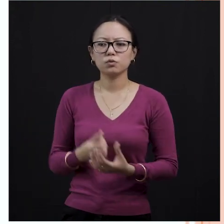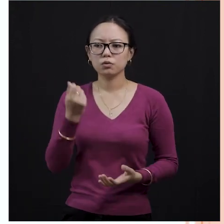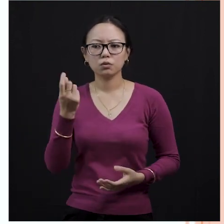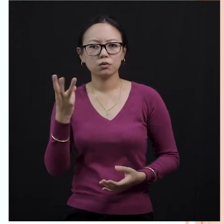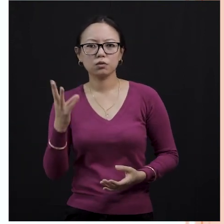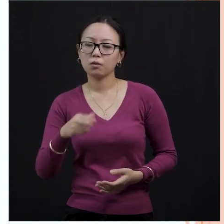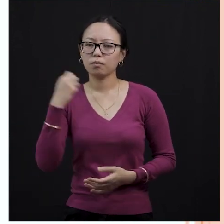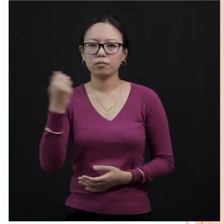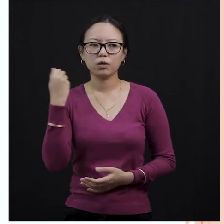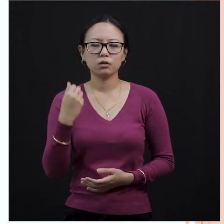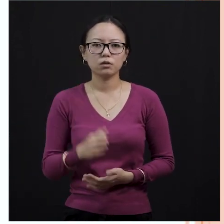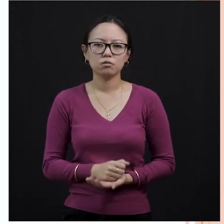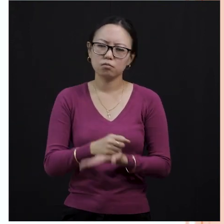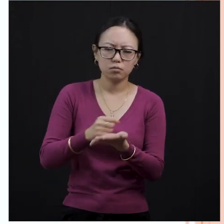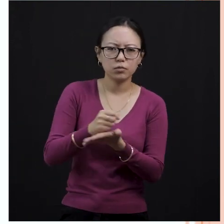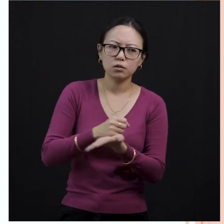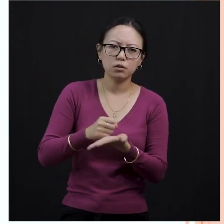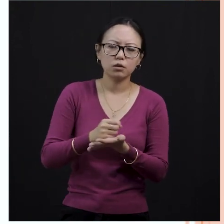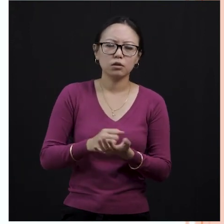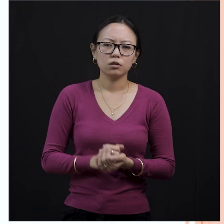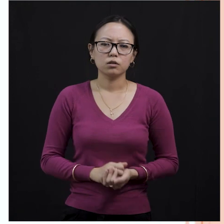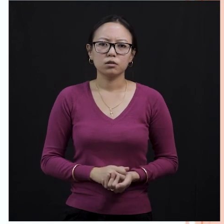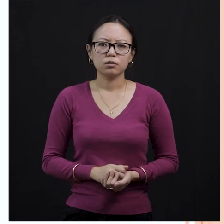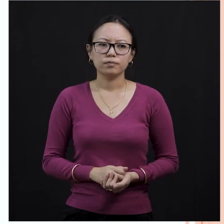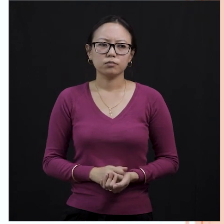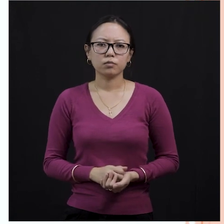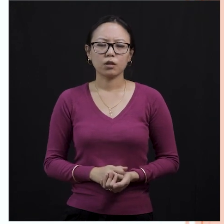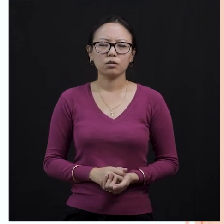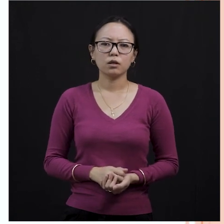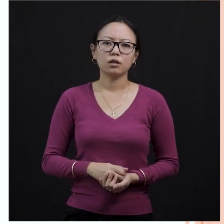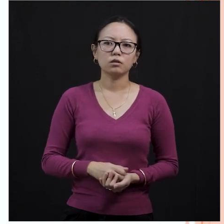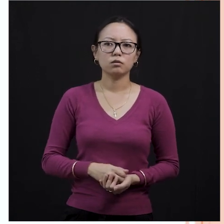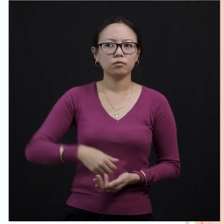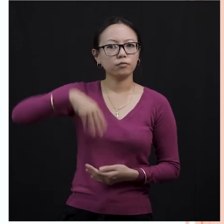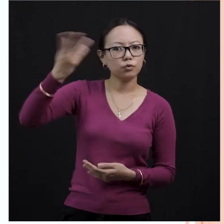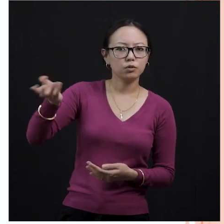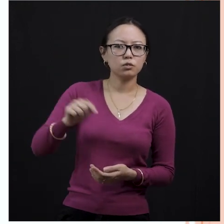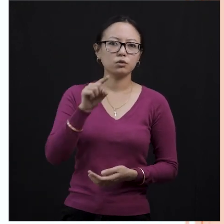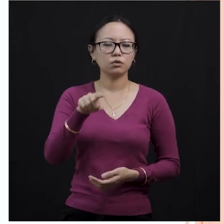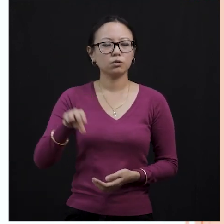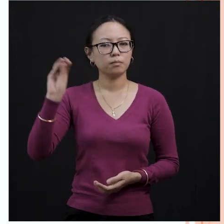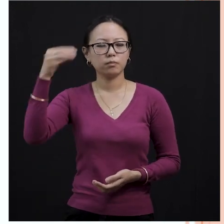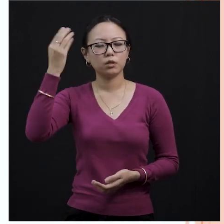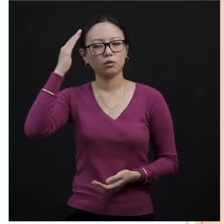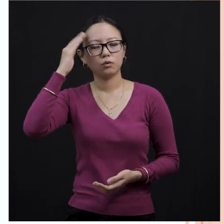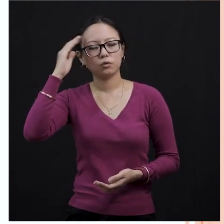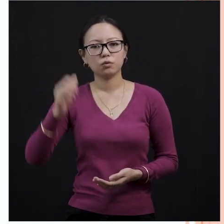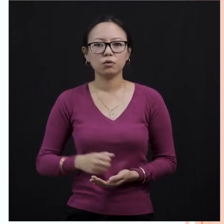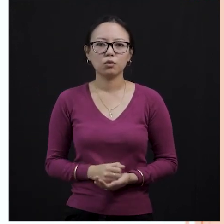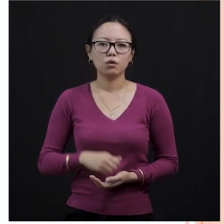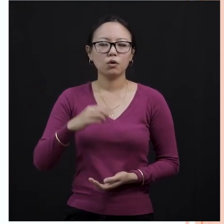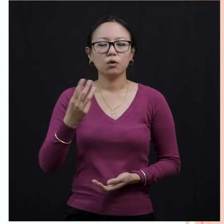you'll become more confident on how to count and what counting actually is. All right. So